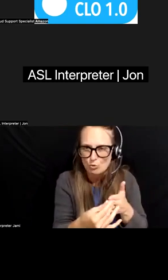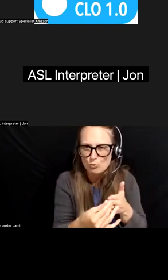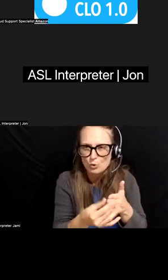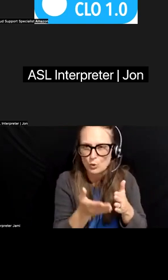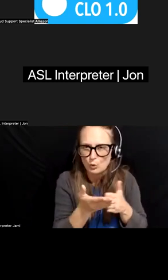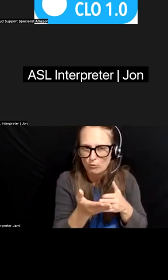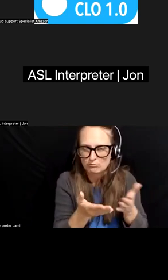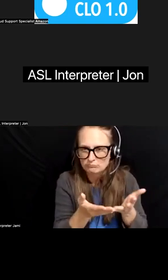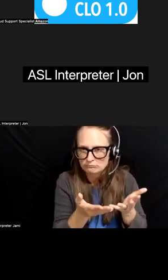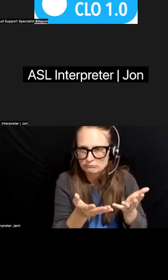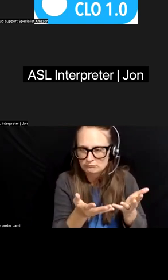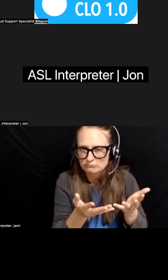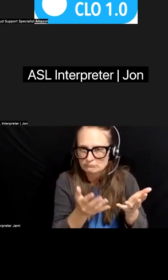then